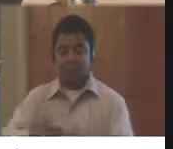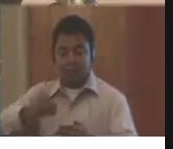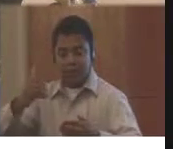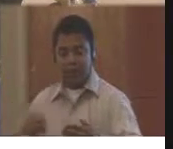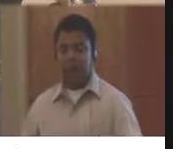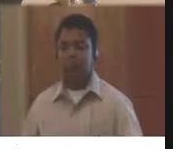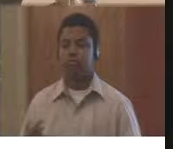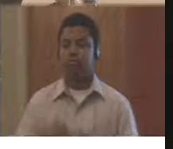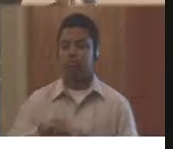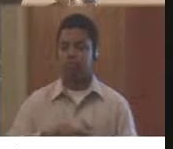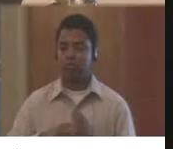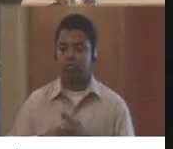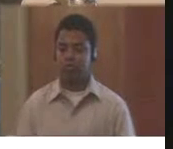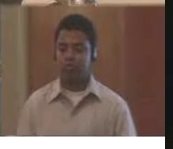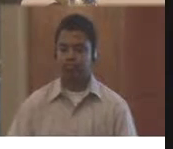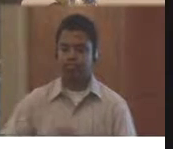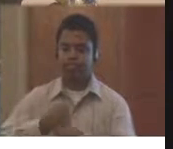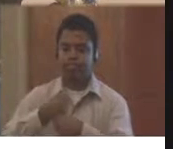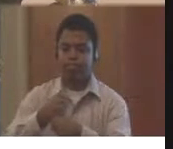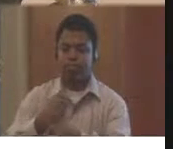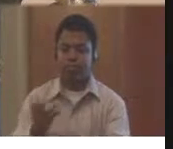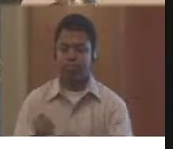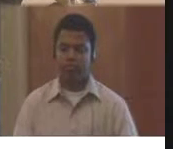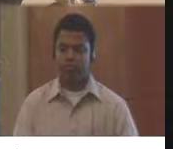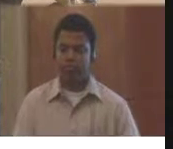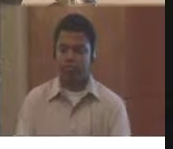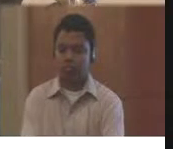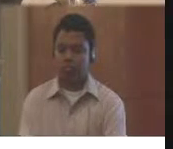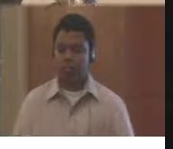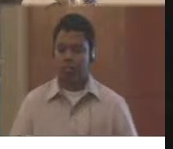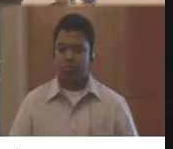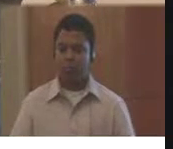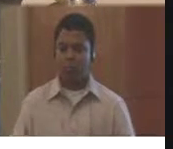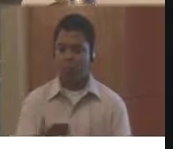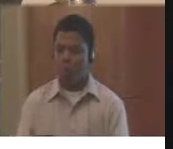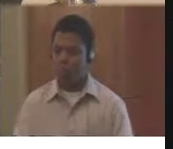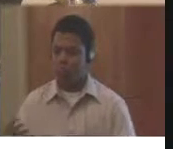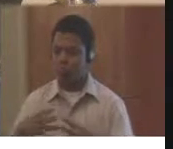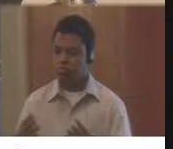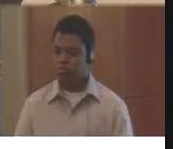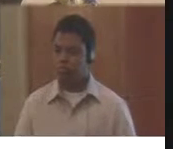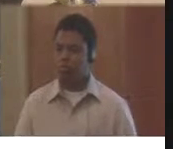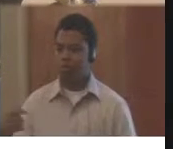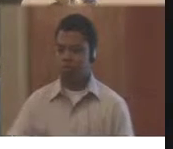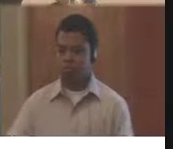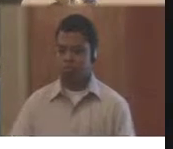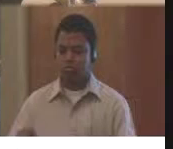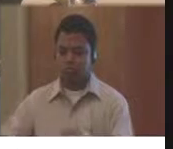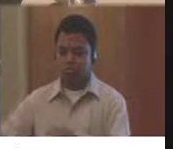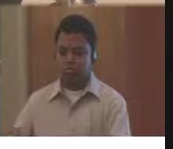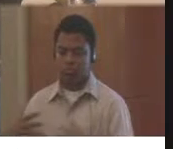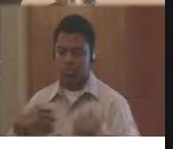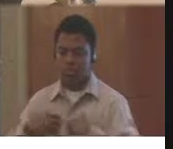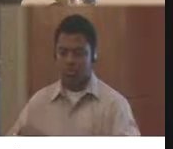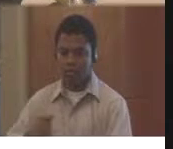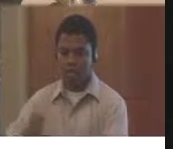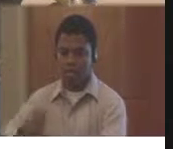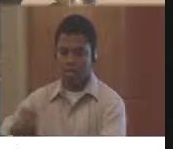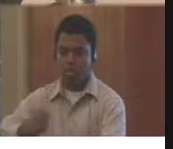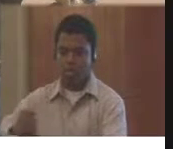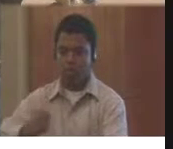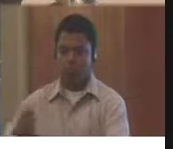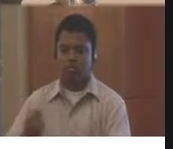assets, including livestock, working animals, implements, and seeds.